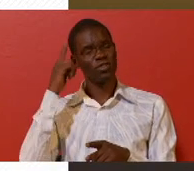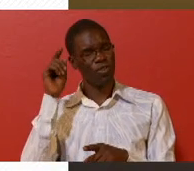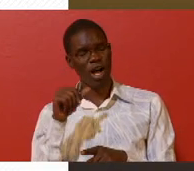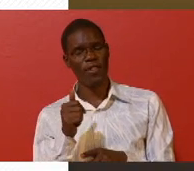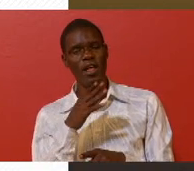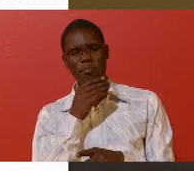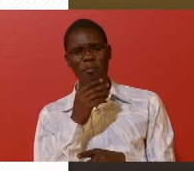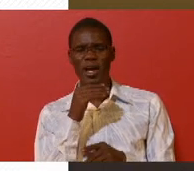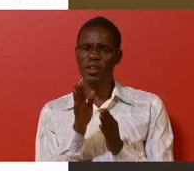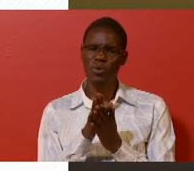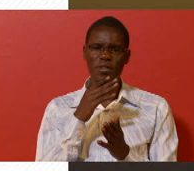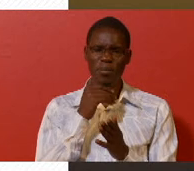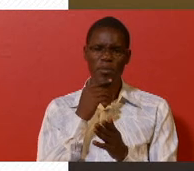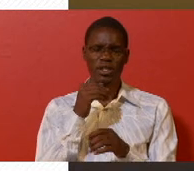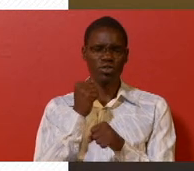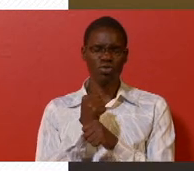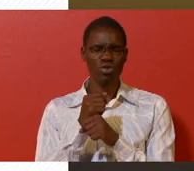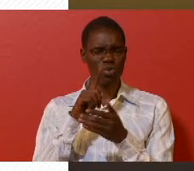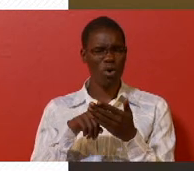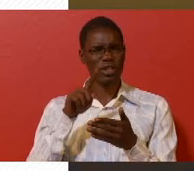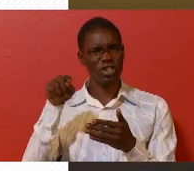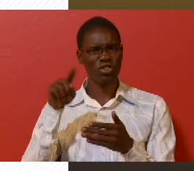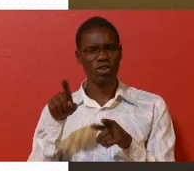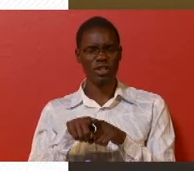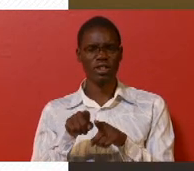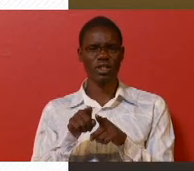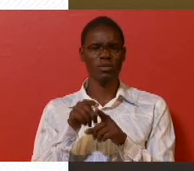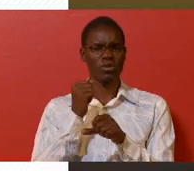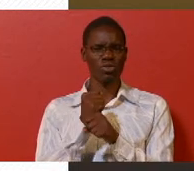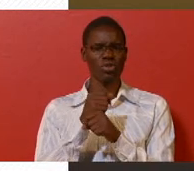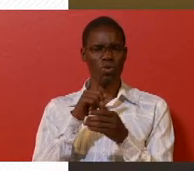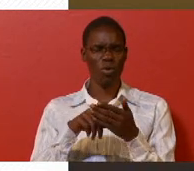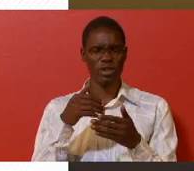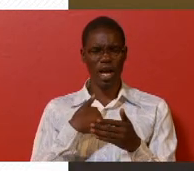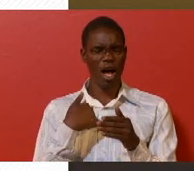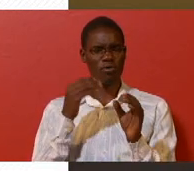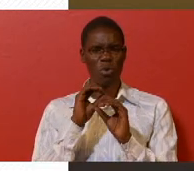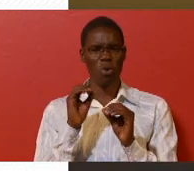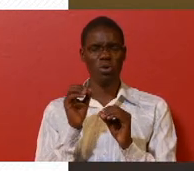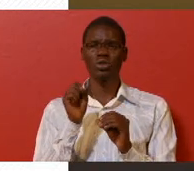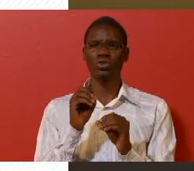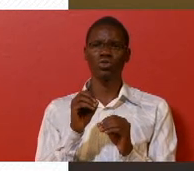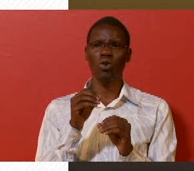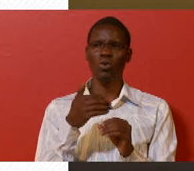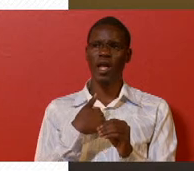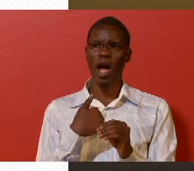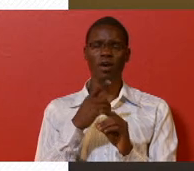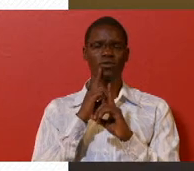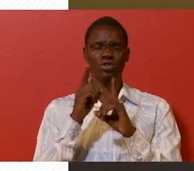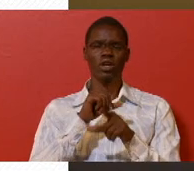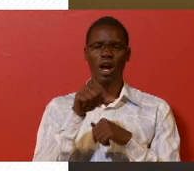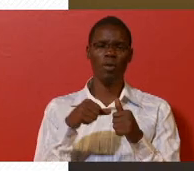men, committing what is shameful and receiving in themselves the penalty of their error, which was due. We're talking